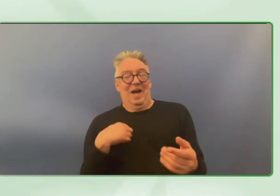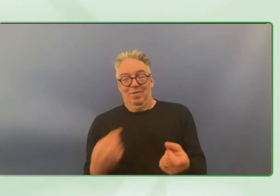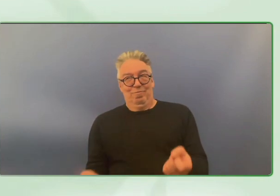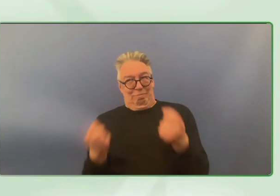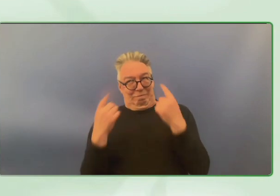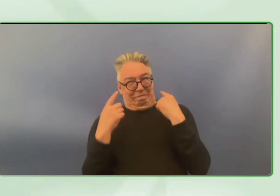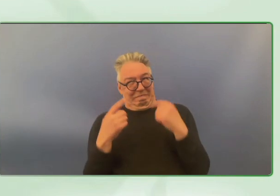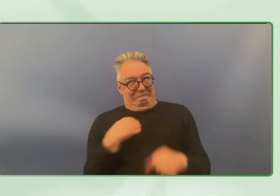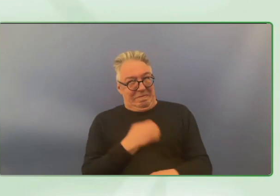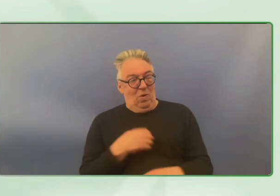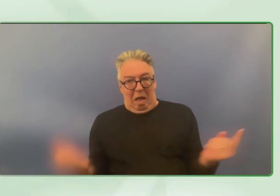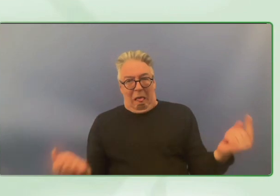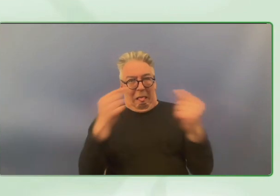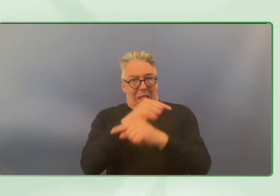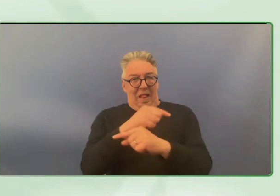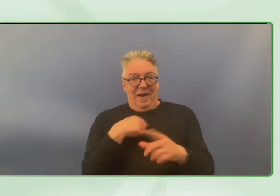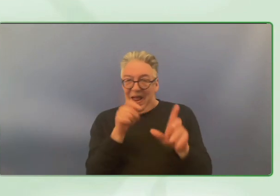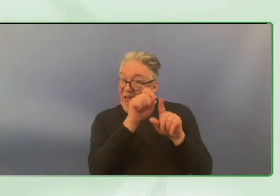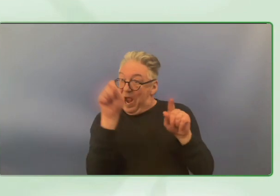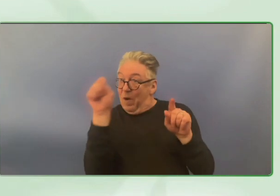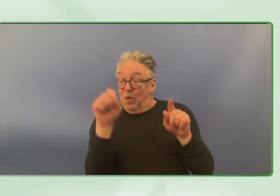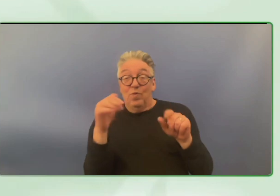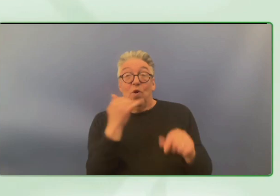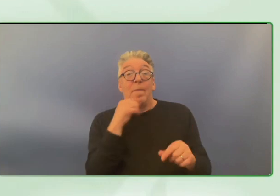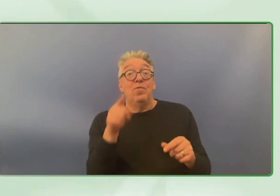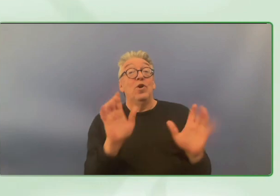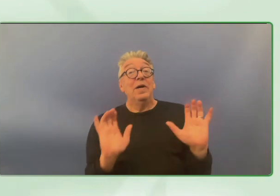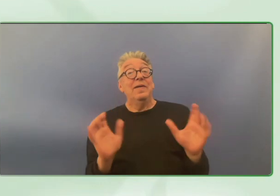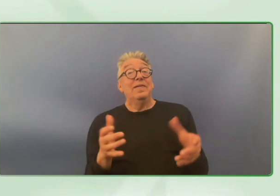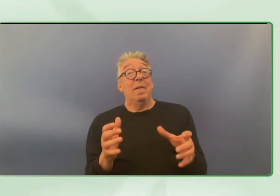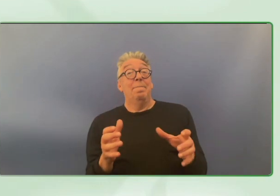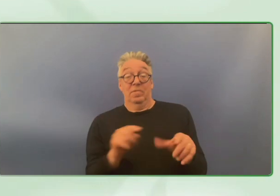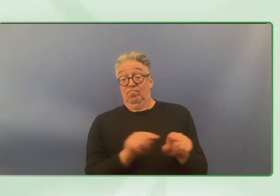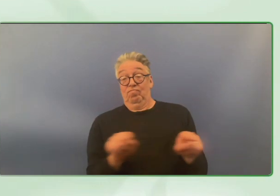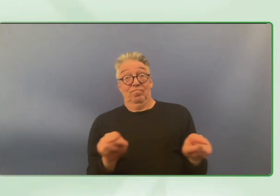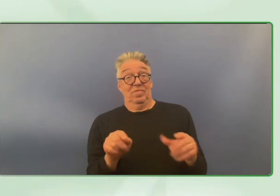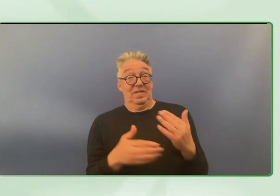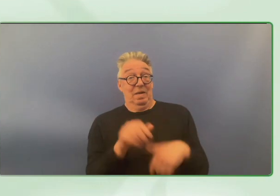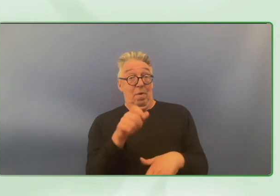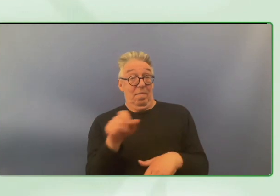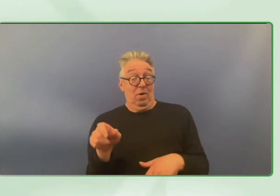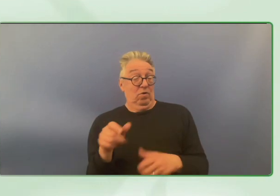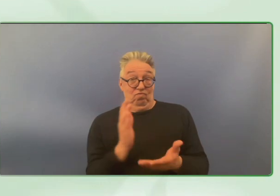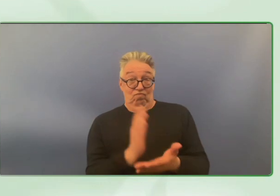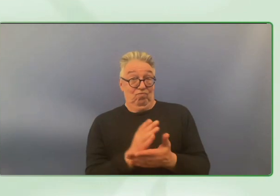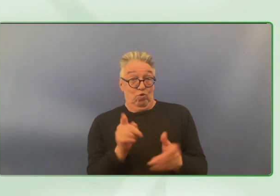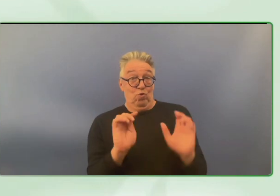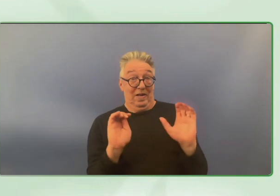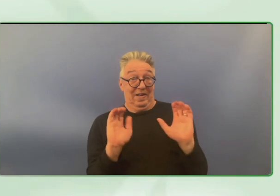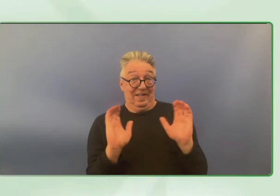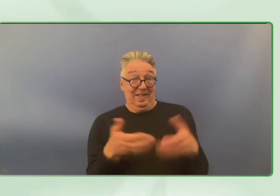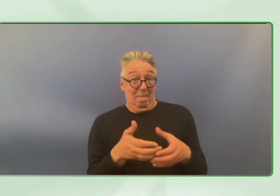I'm sorry. Yeah, your team consists of people with disabilities, so it's a very inclusive, power to the